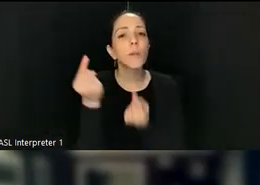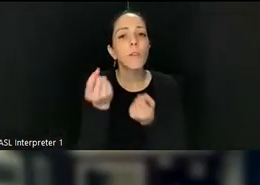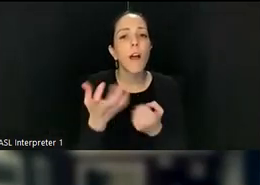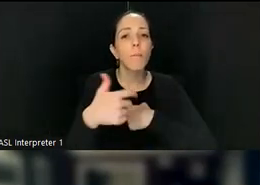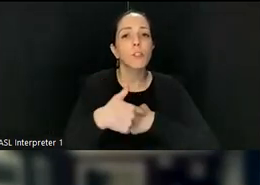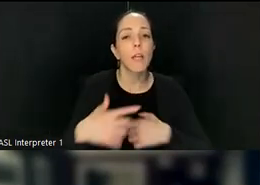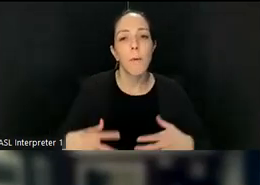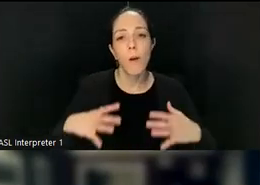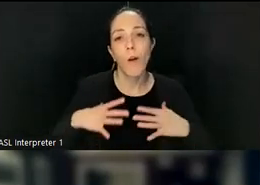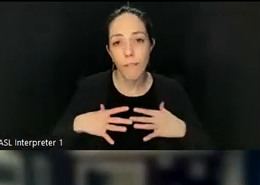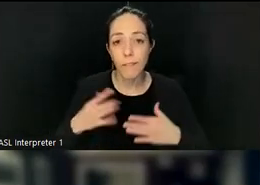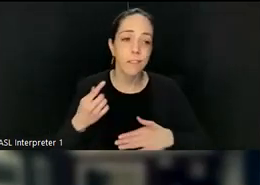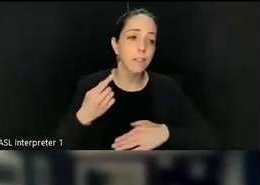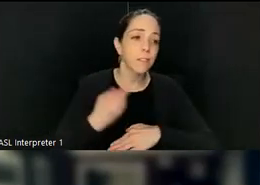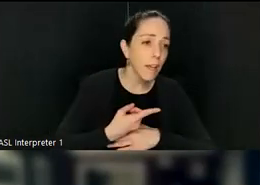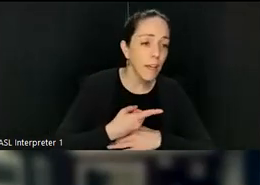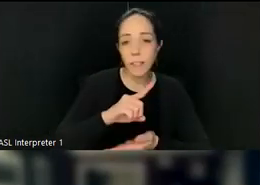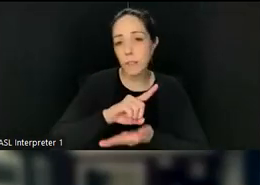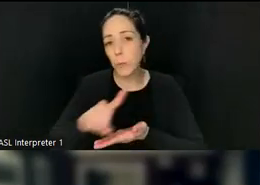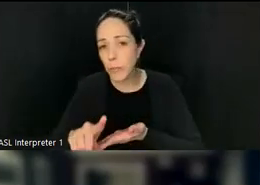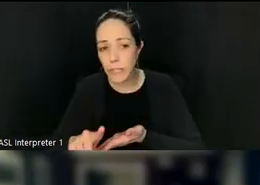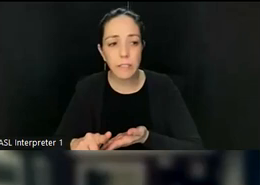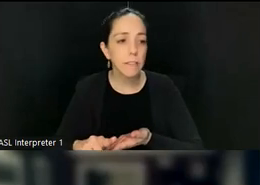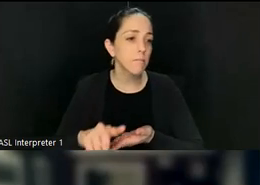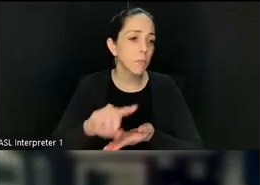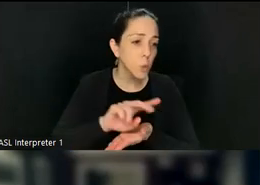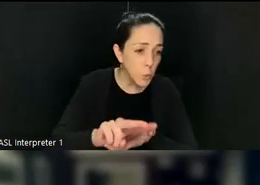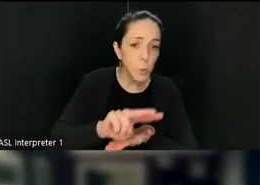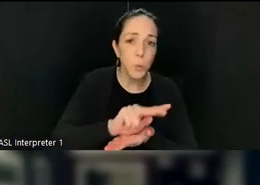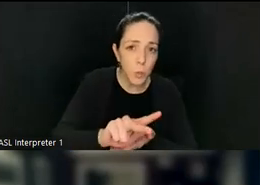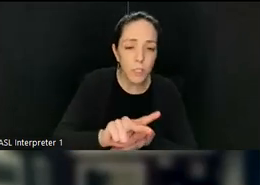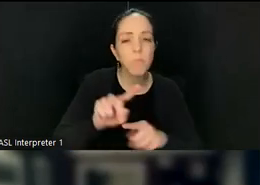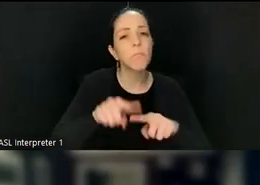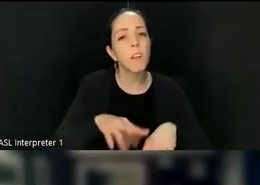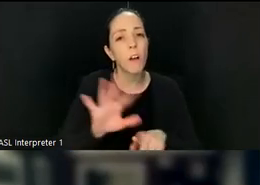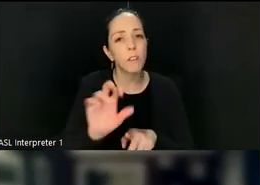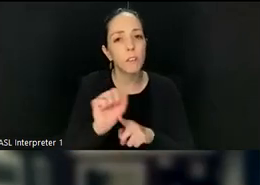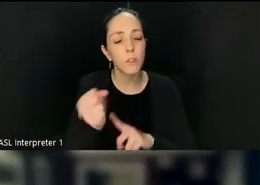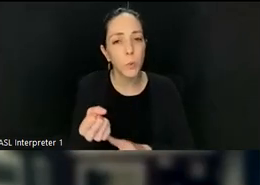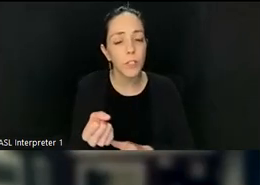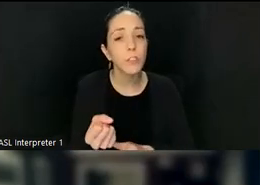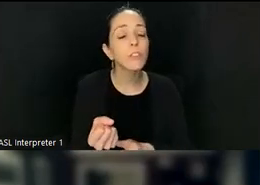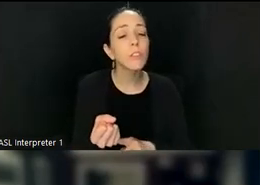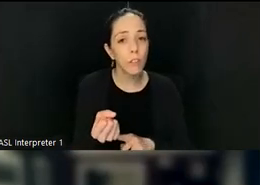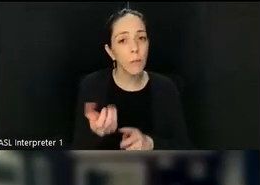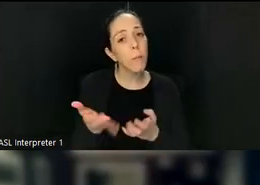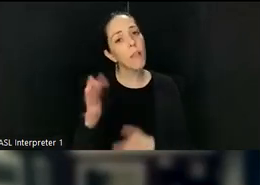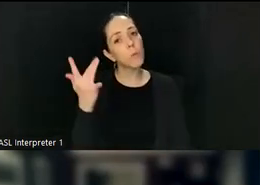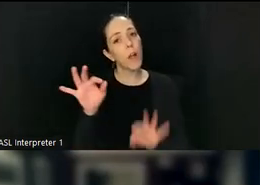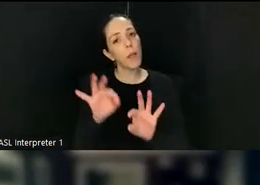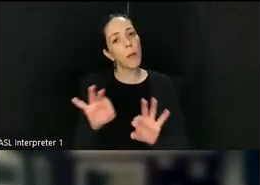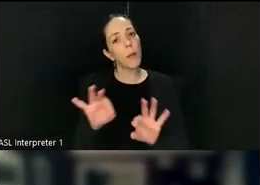or, and this may play into having an alternate or whatever, but, you know, maybe each staff